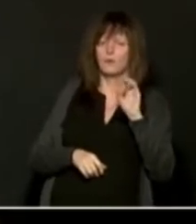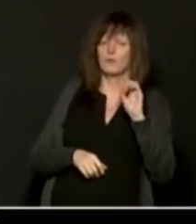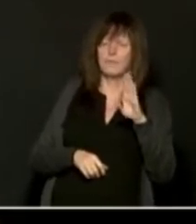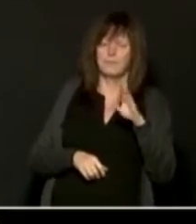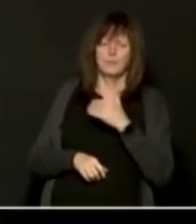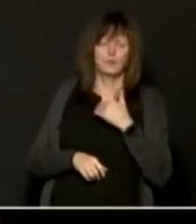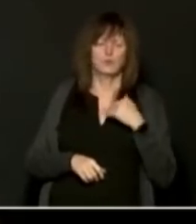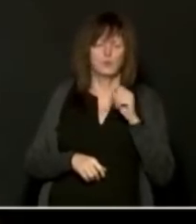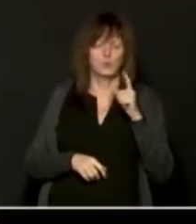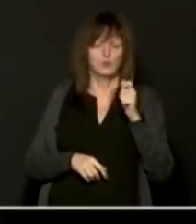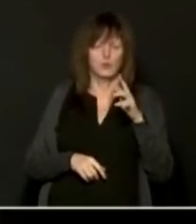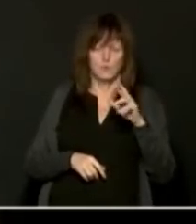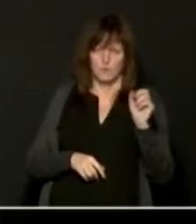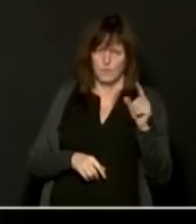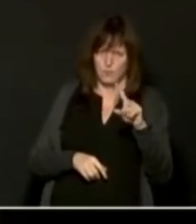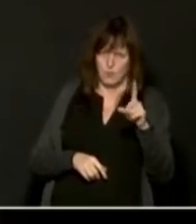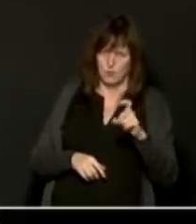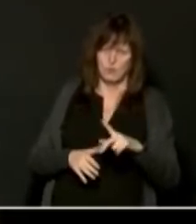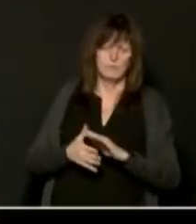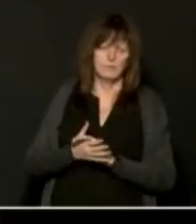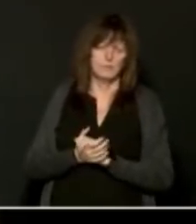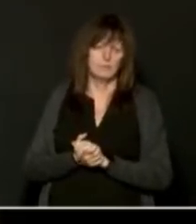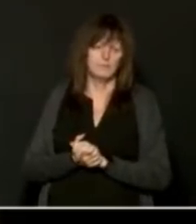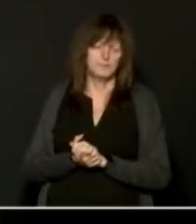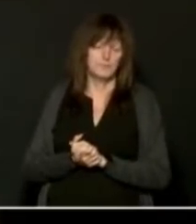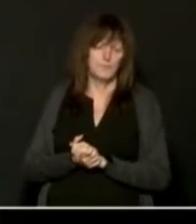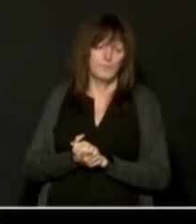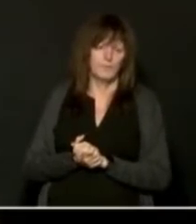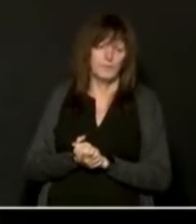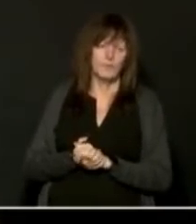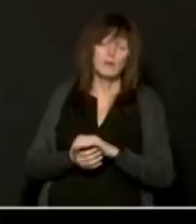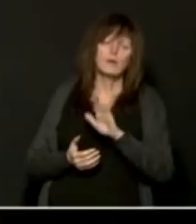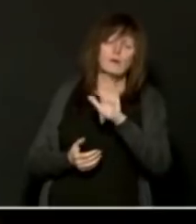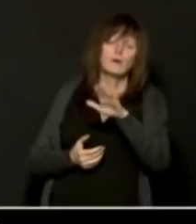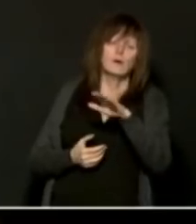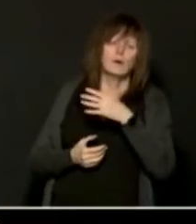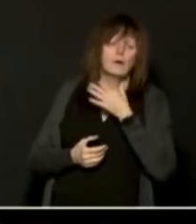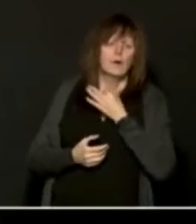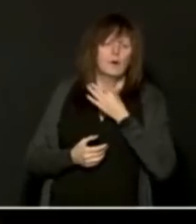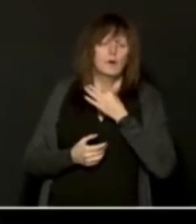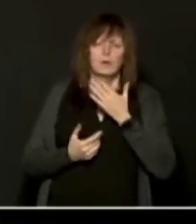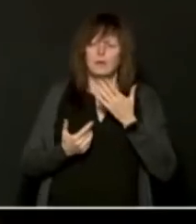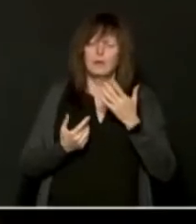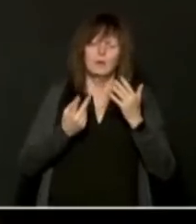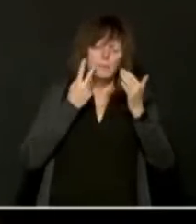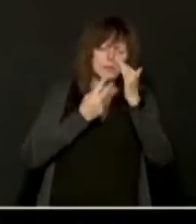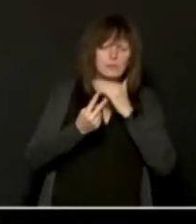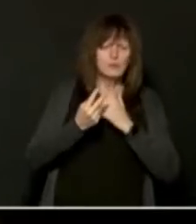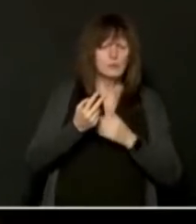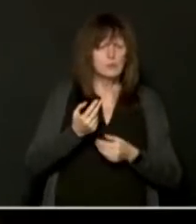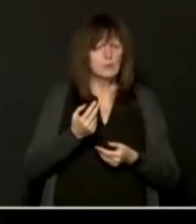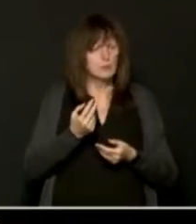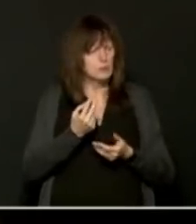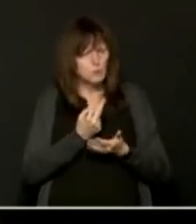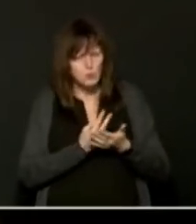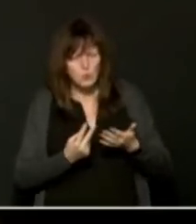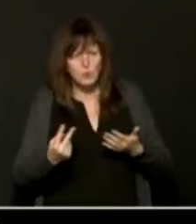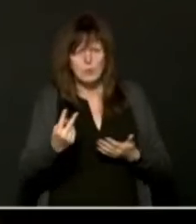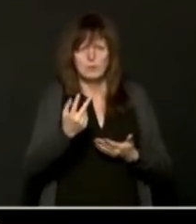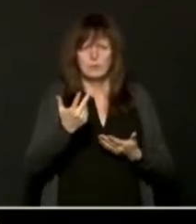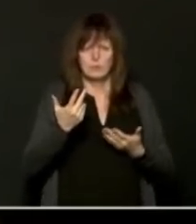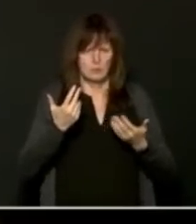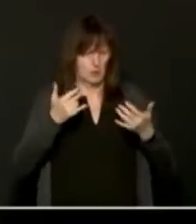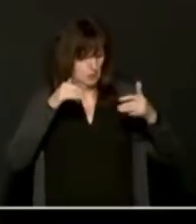Hello, doctors. I just want to look ahead to 2 weeks when the current stay-at-home order is supposed to